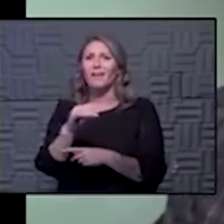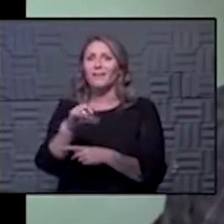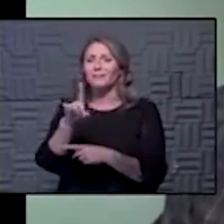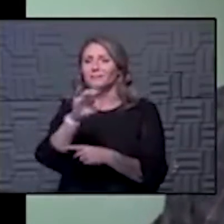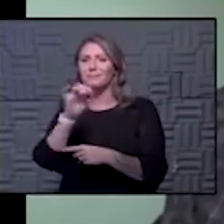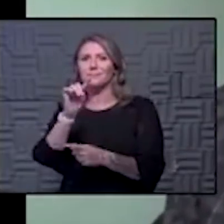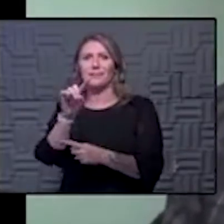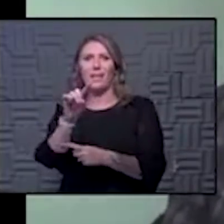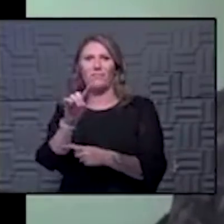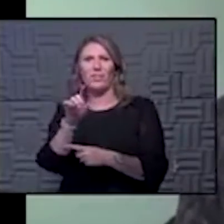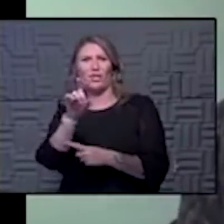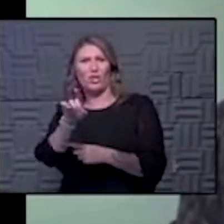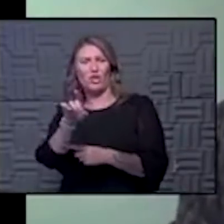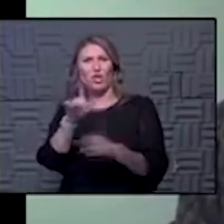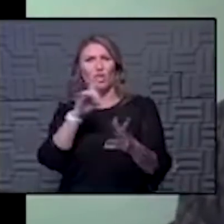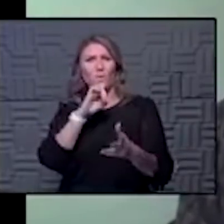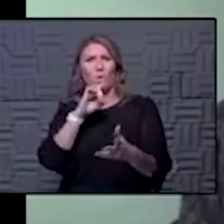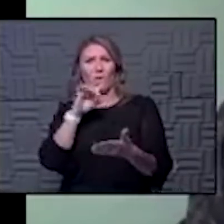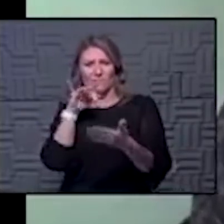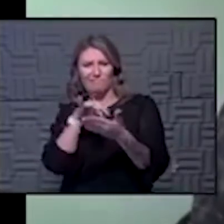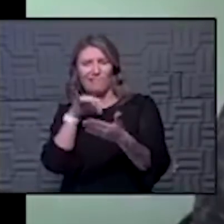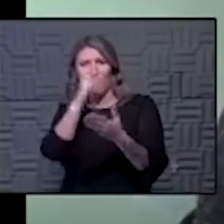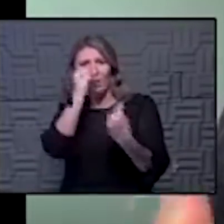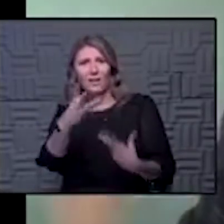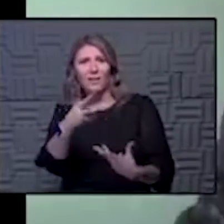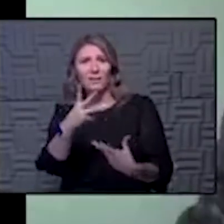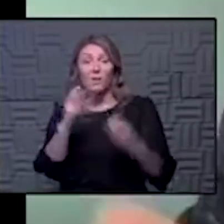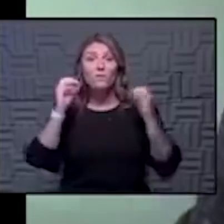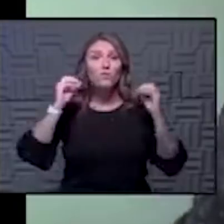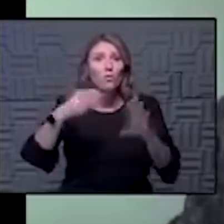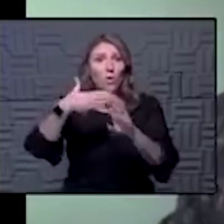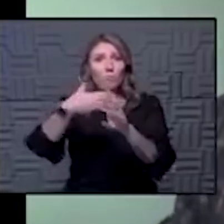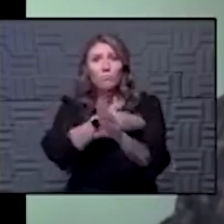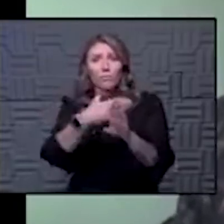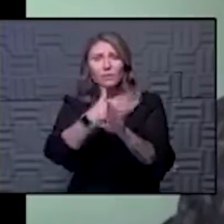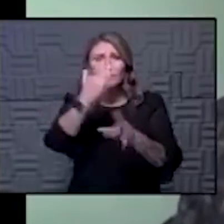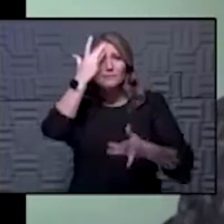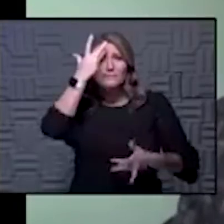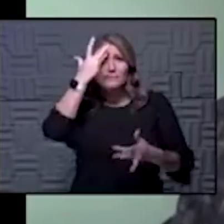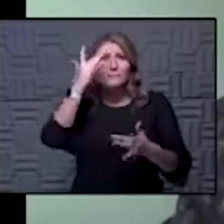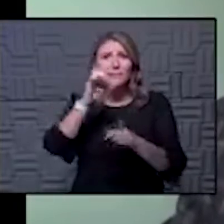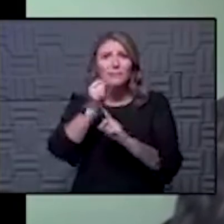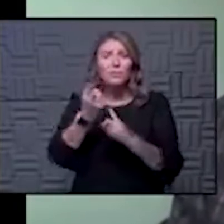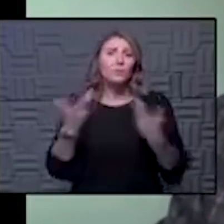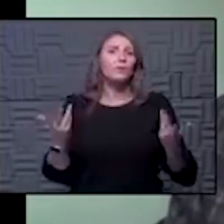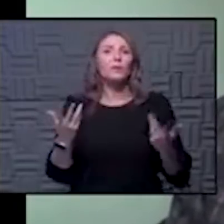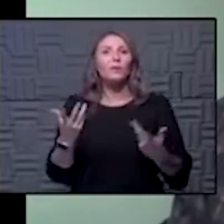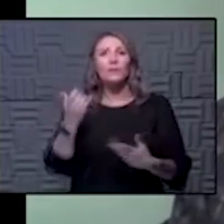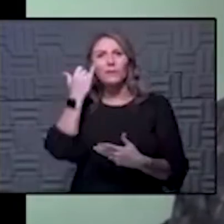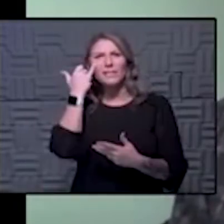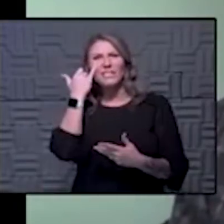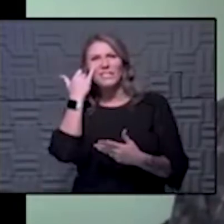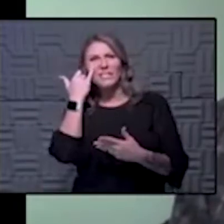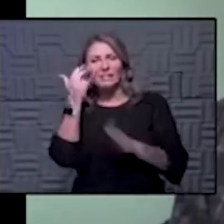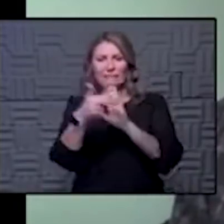no chronic conditions. I mean, I think that's really important. We all need to hear that, especially when you remember that the definition of a